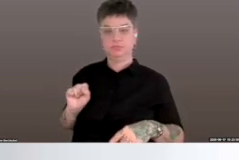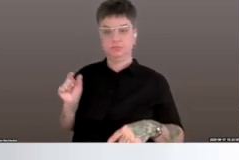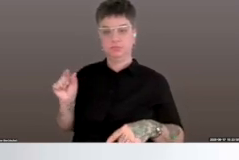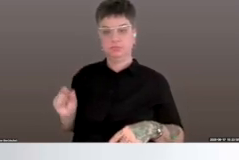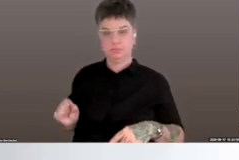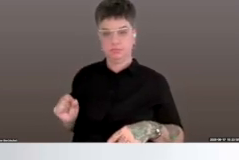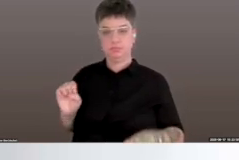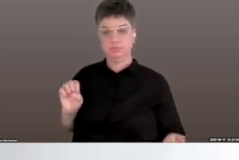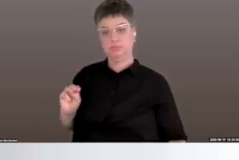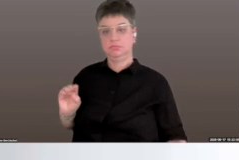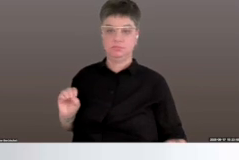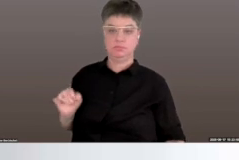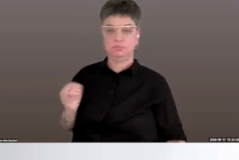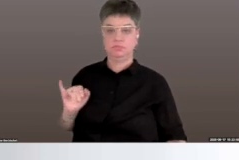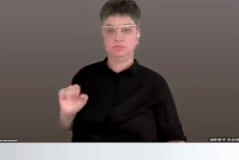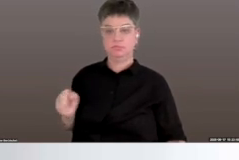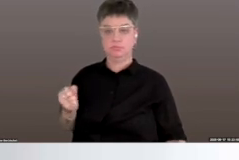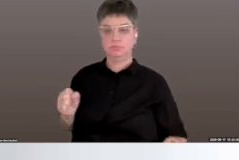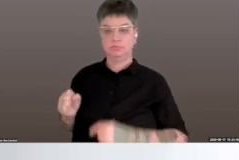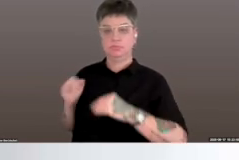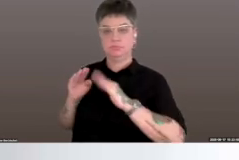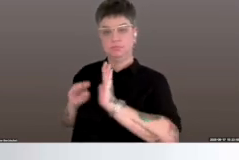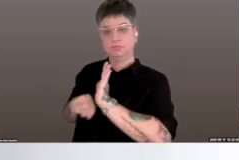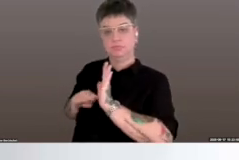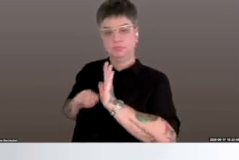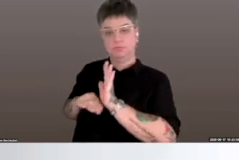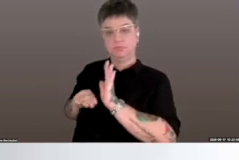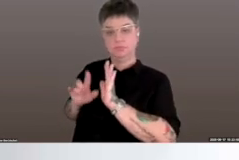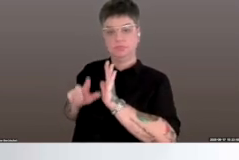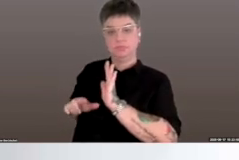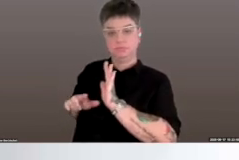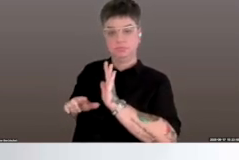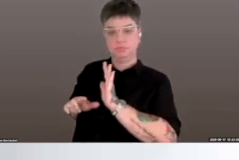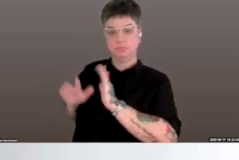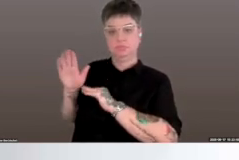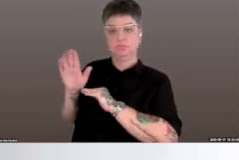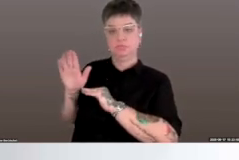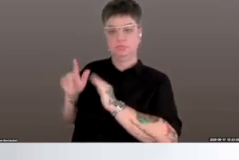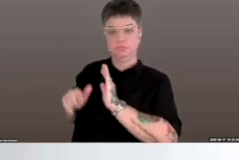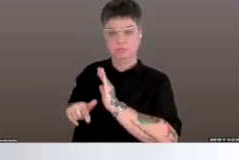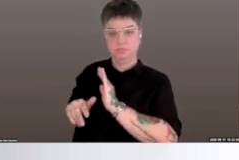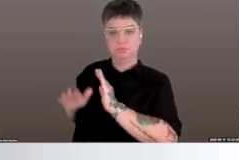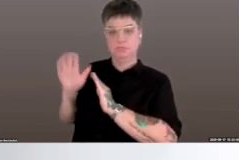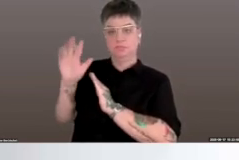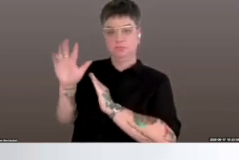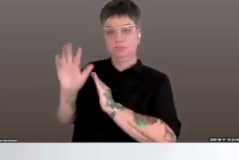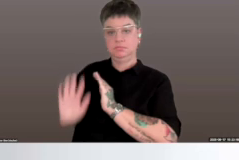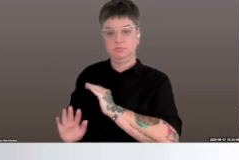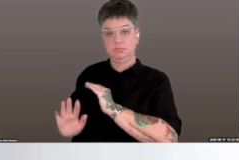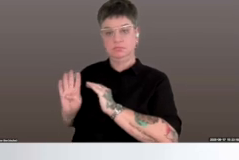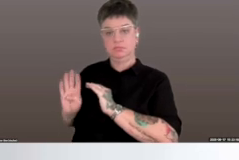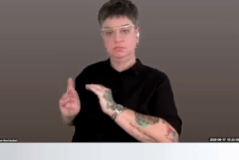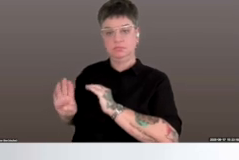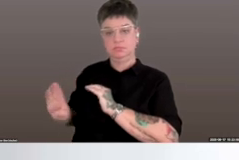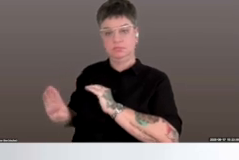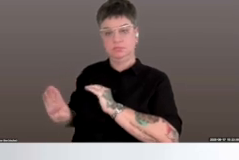some emojis and stuff, and then right at the bottom it says lower hand or be right back or raise hand or whatever. So I just thought I'd